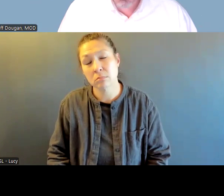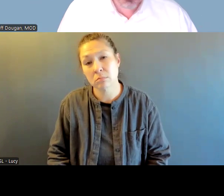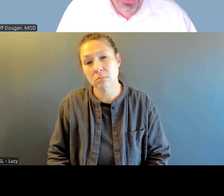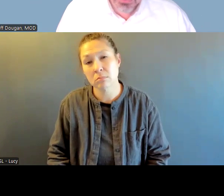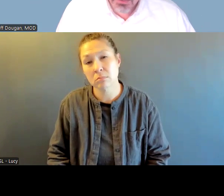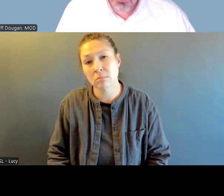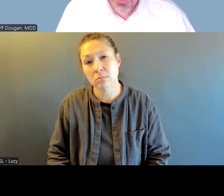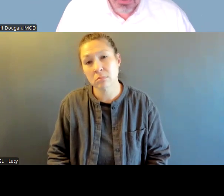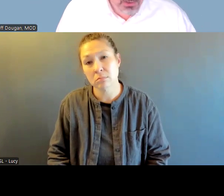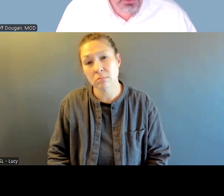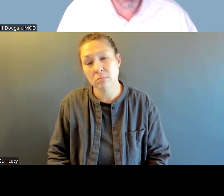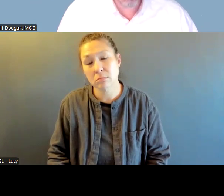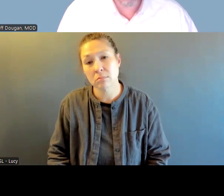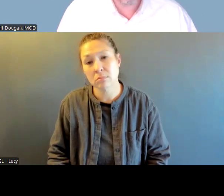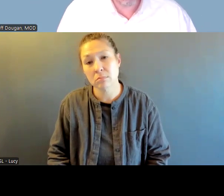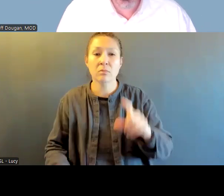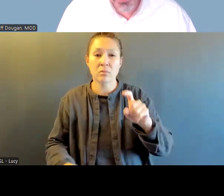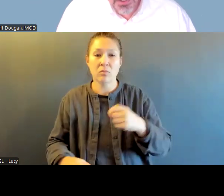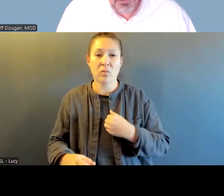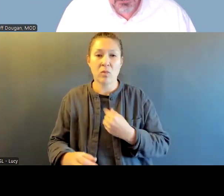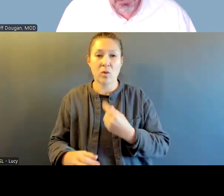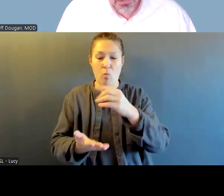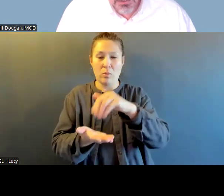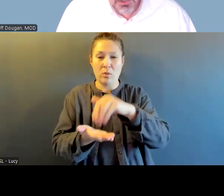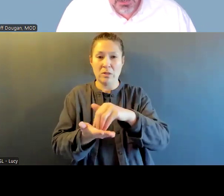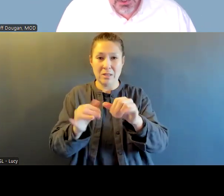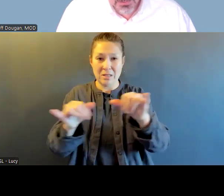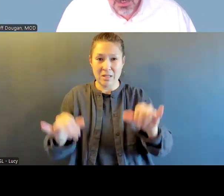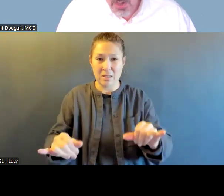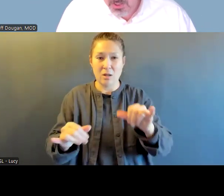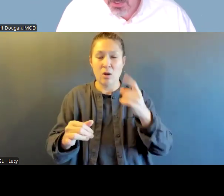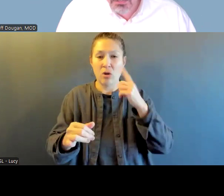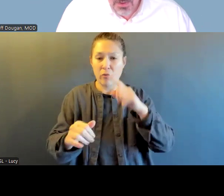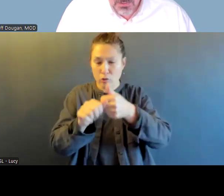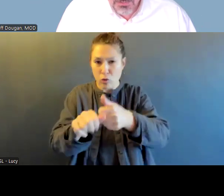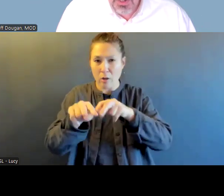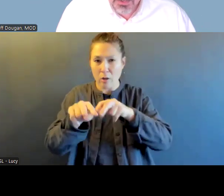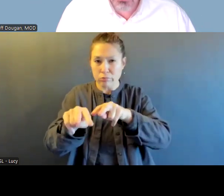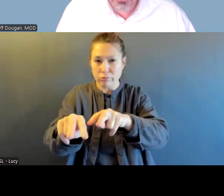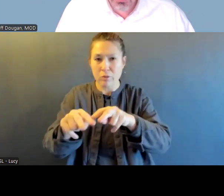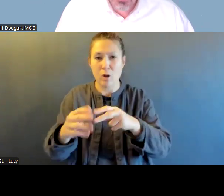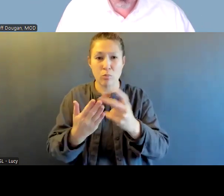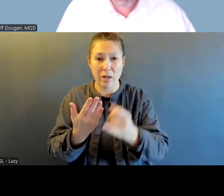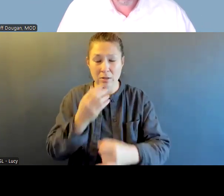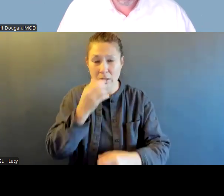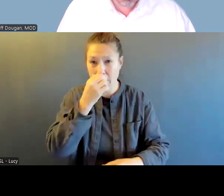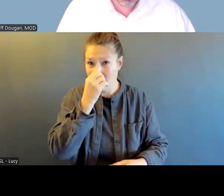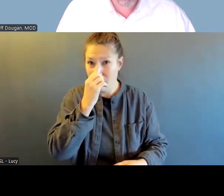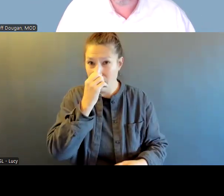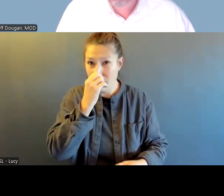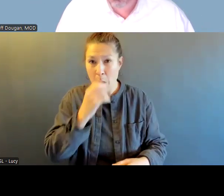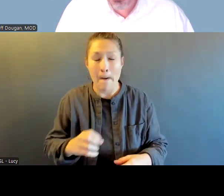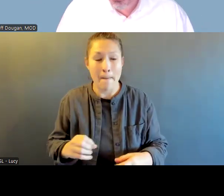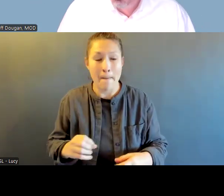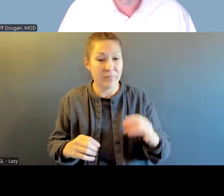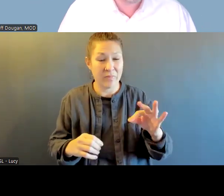Maintaining a centralized system for tracking ongoing accessibility projects is one option. Document and follow up on accessibility complaints